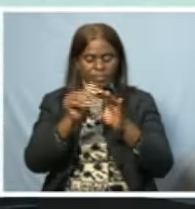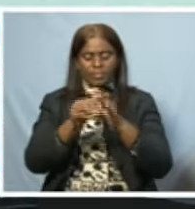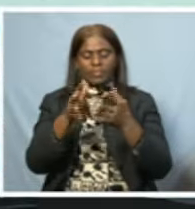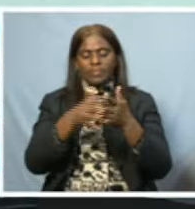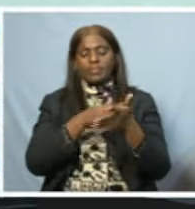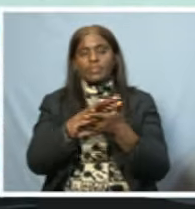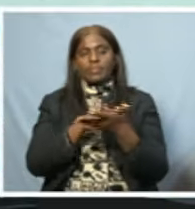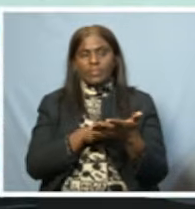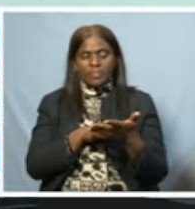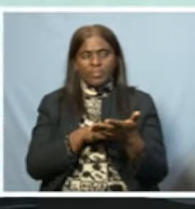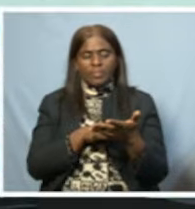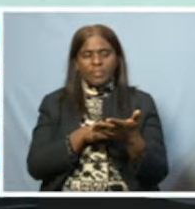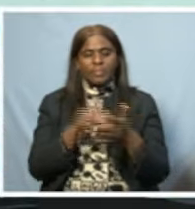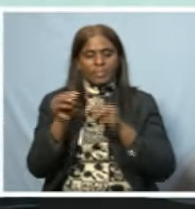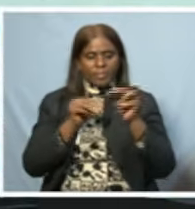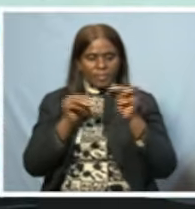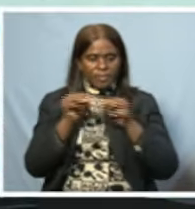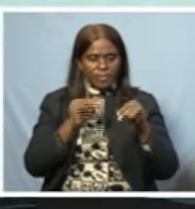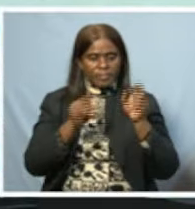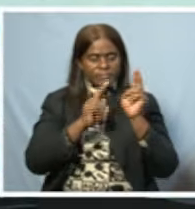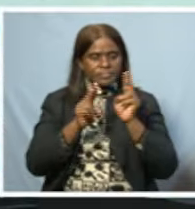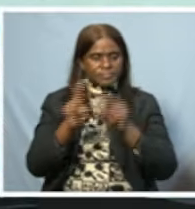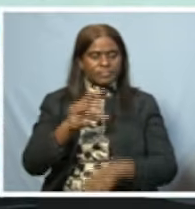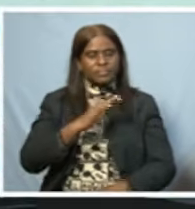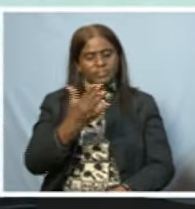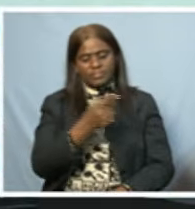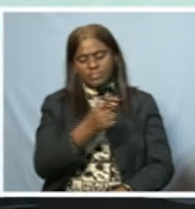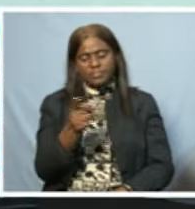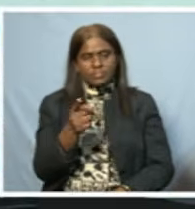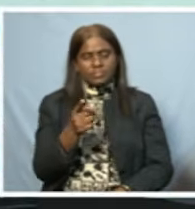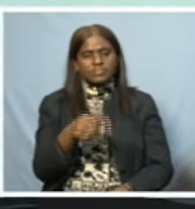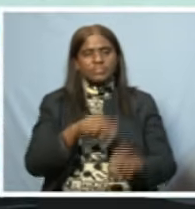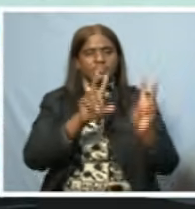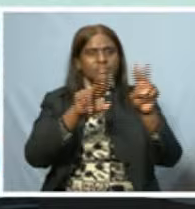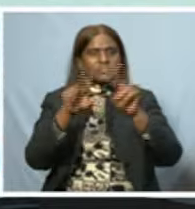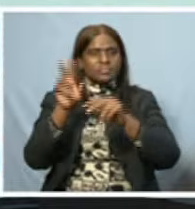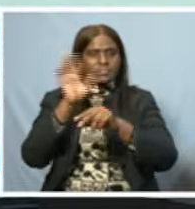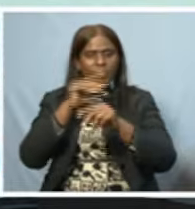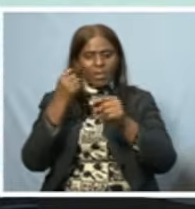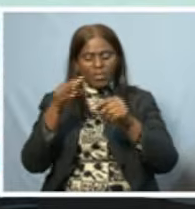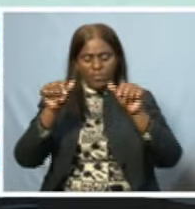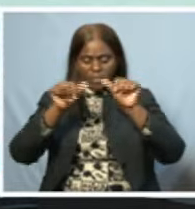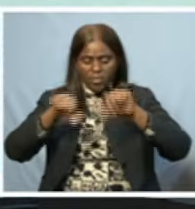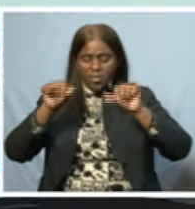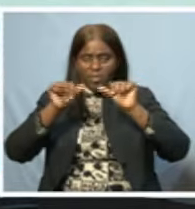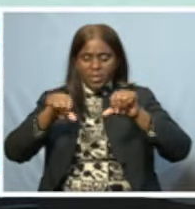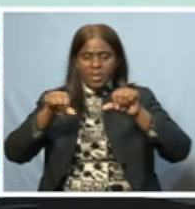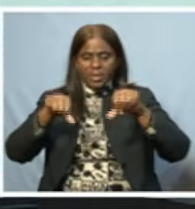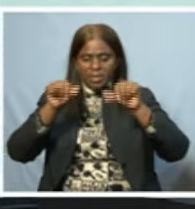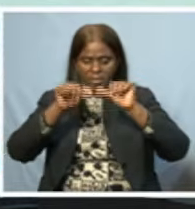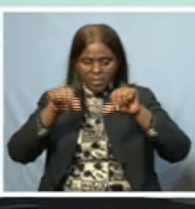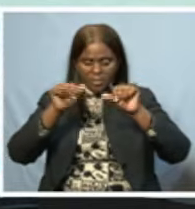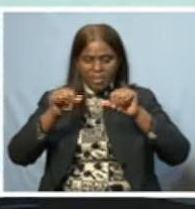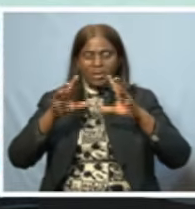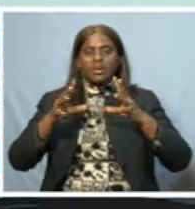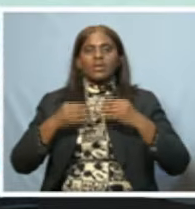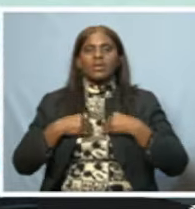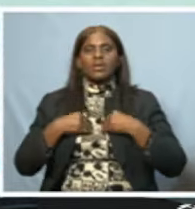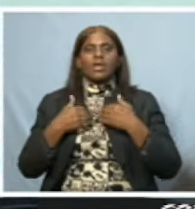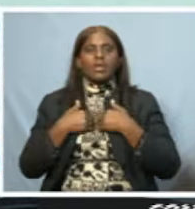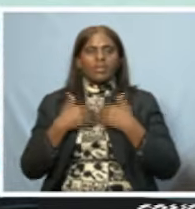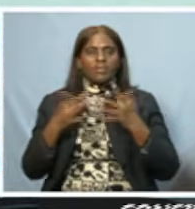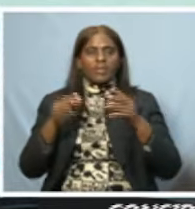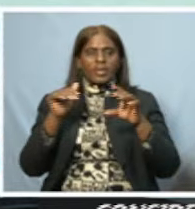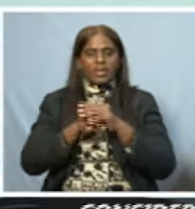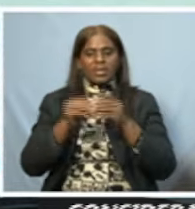table. Management response. The observations of the audit are acknowledged